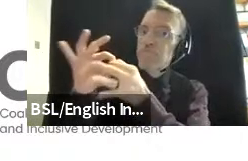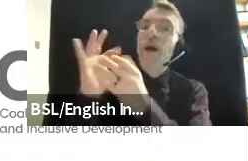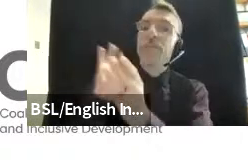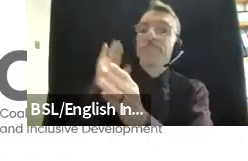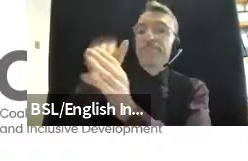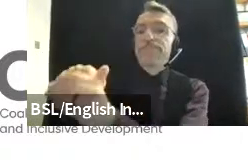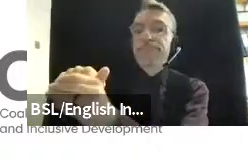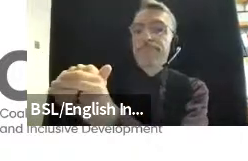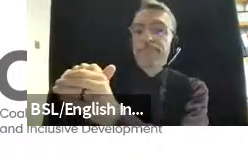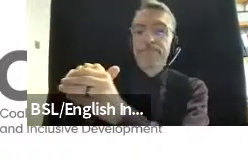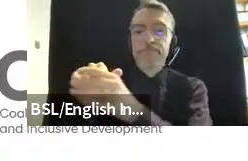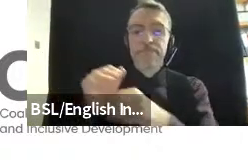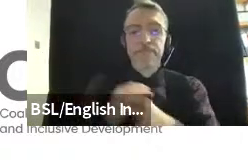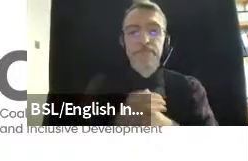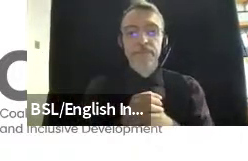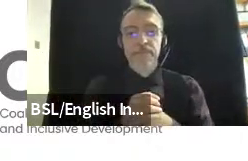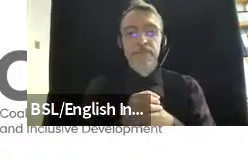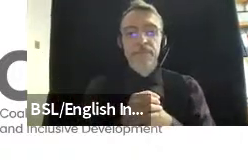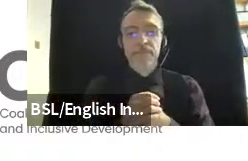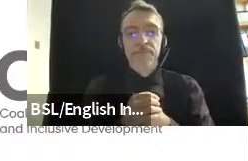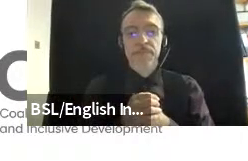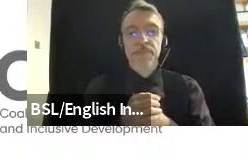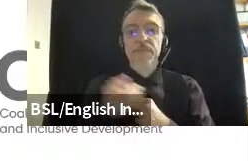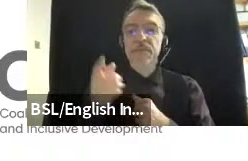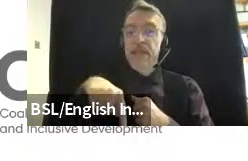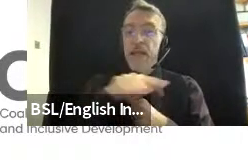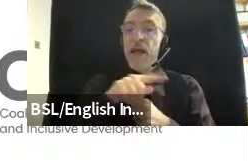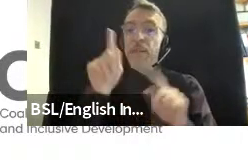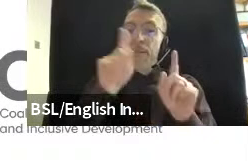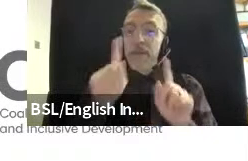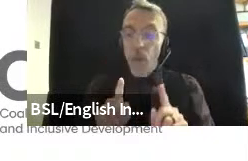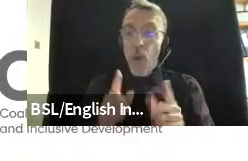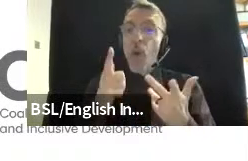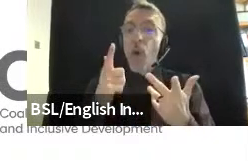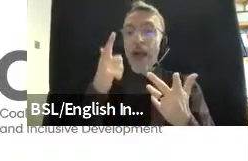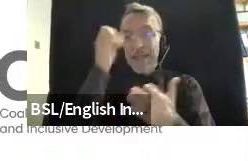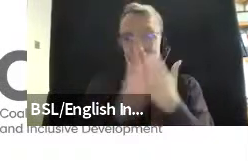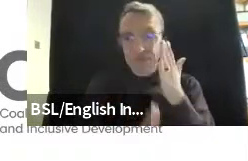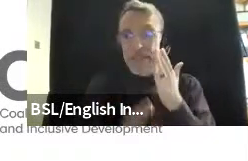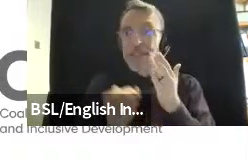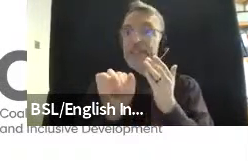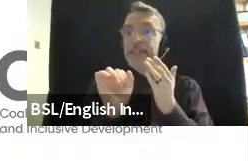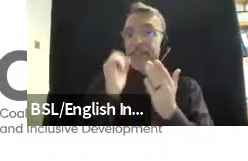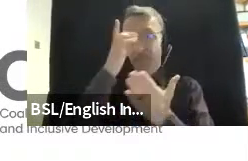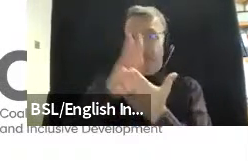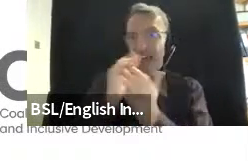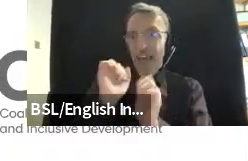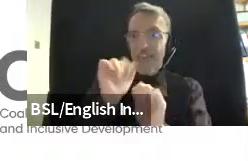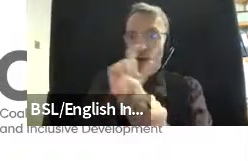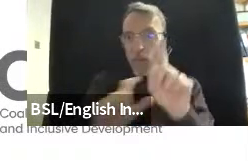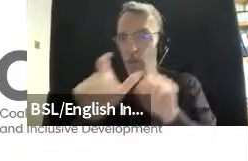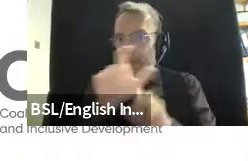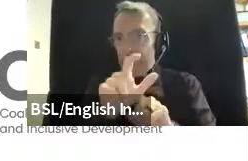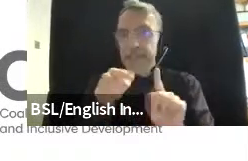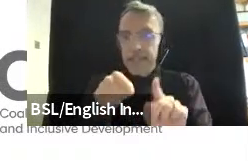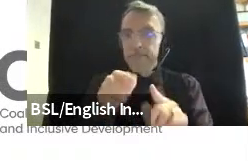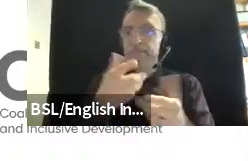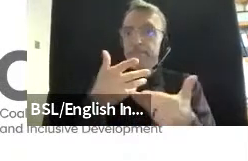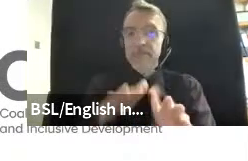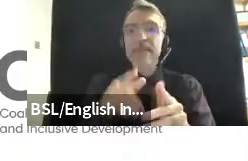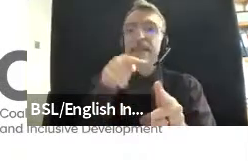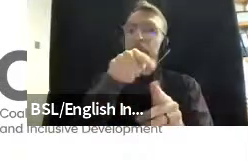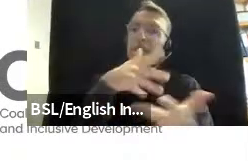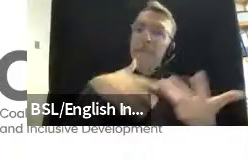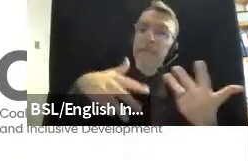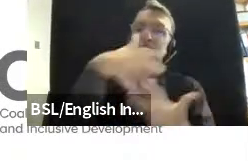And then turning to people's experiences within their faith communities. So this was